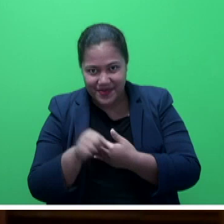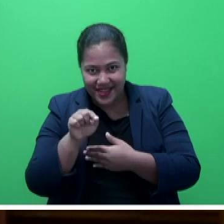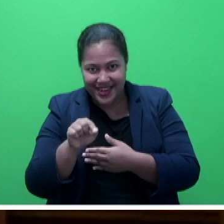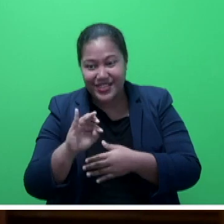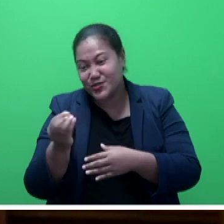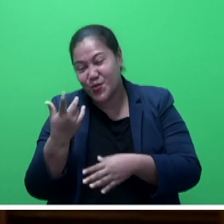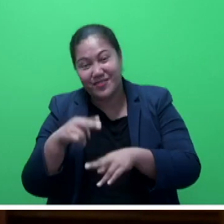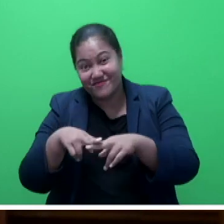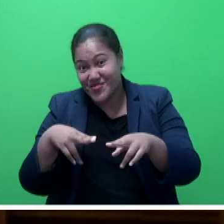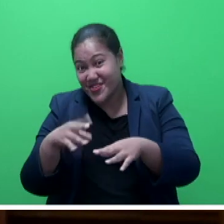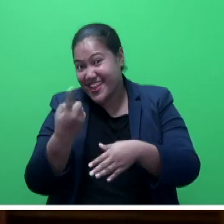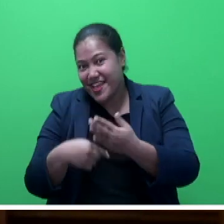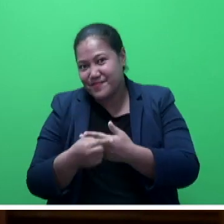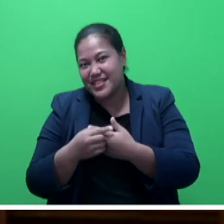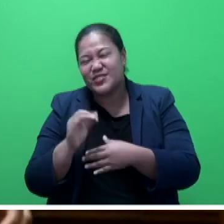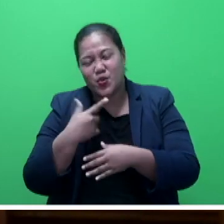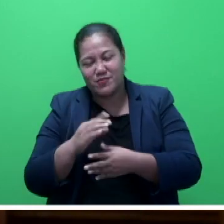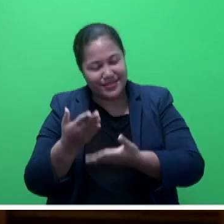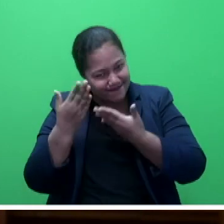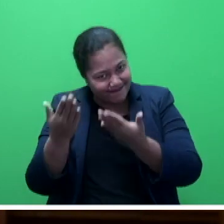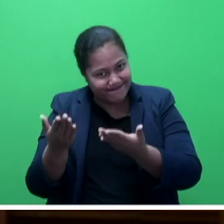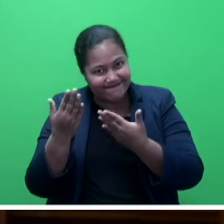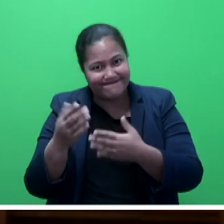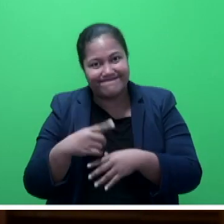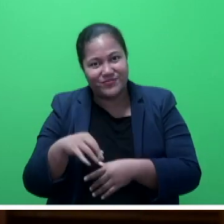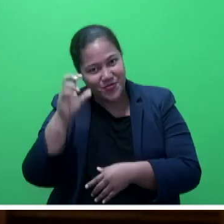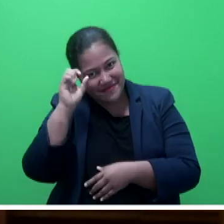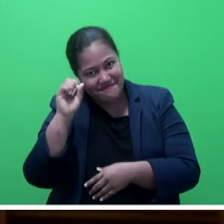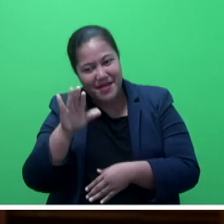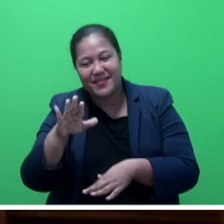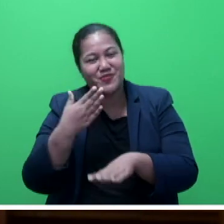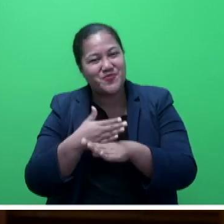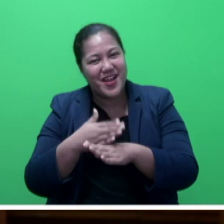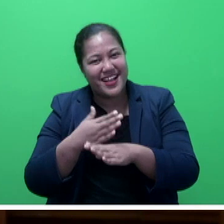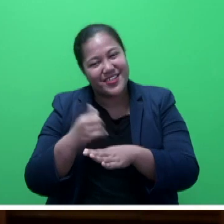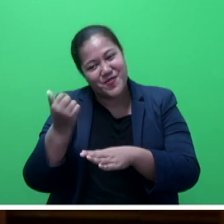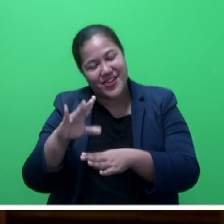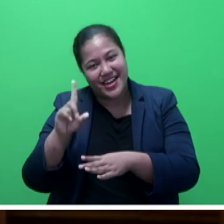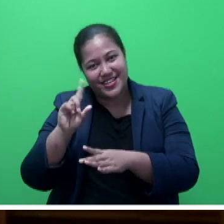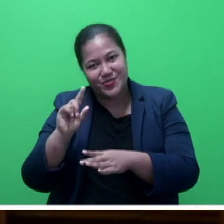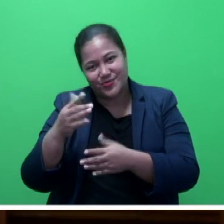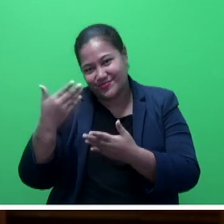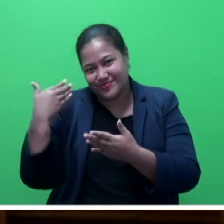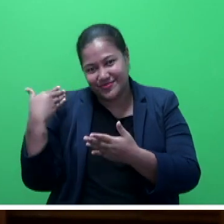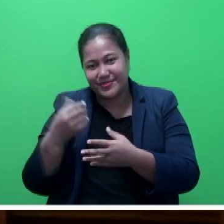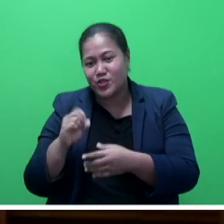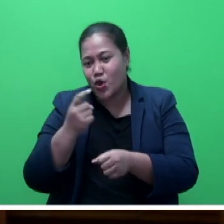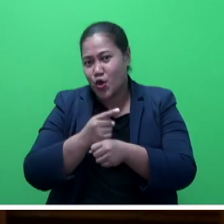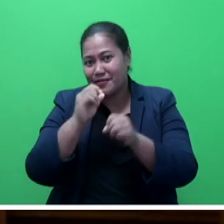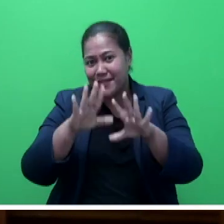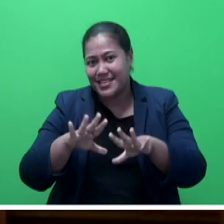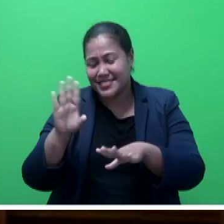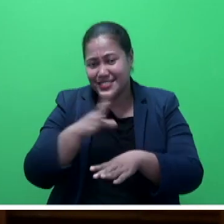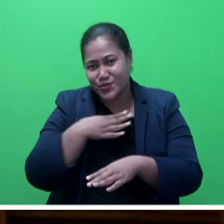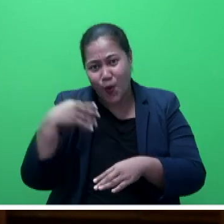the legacy of peace and patriotism he has left behind. God bless his soul,